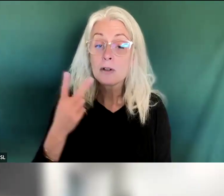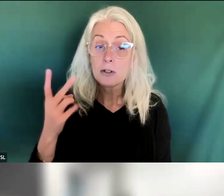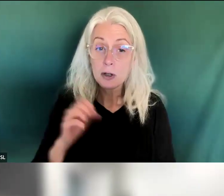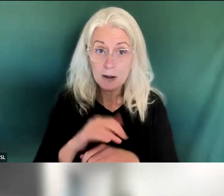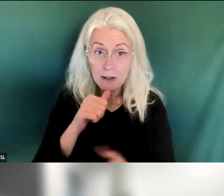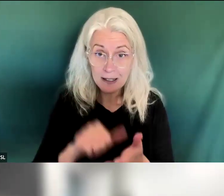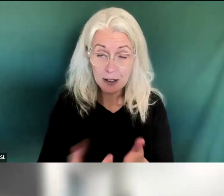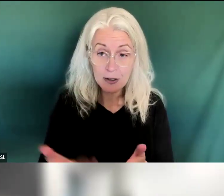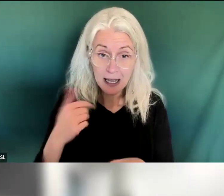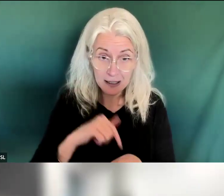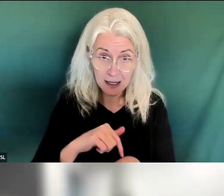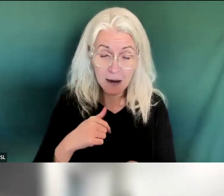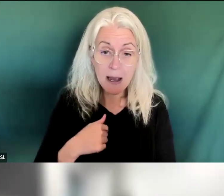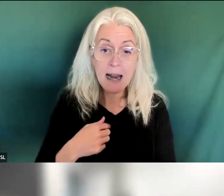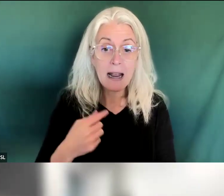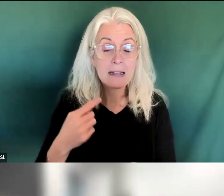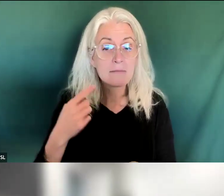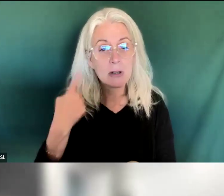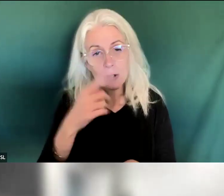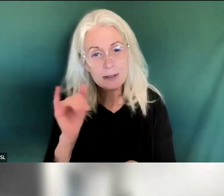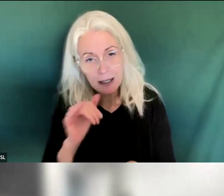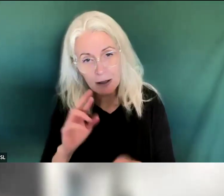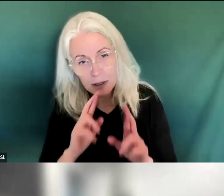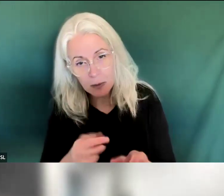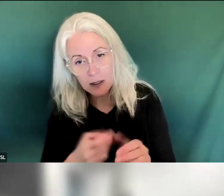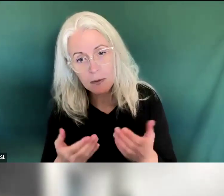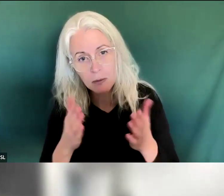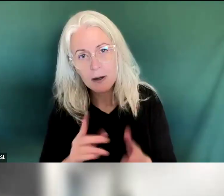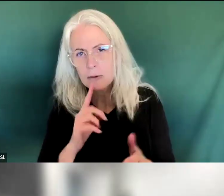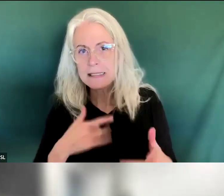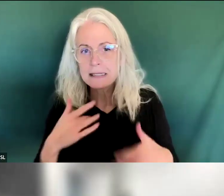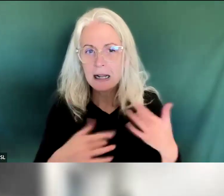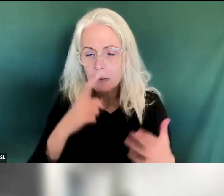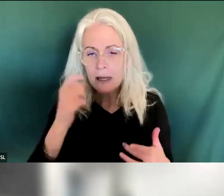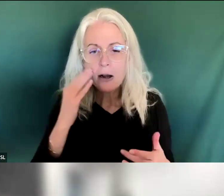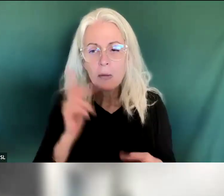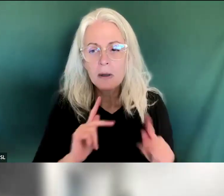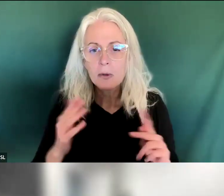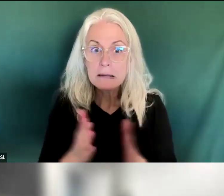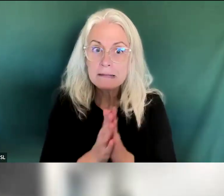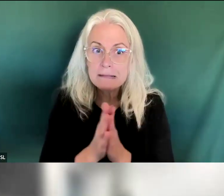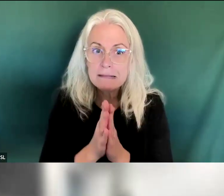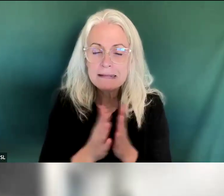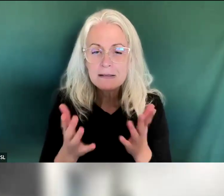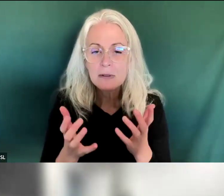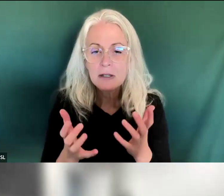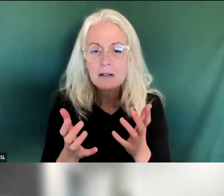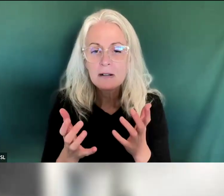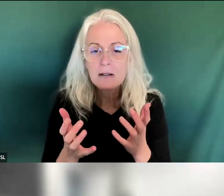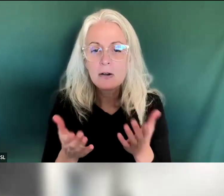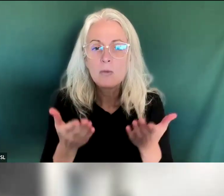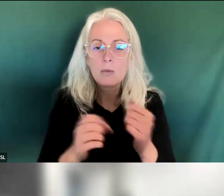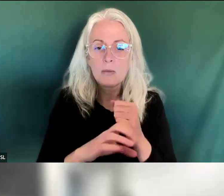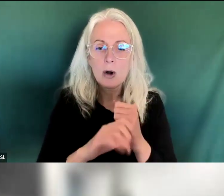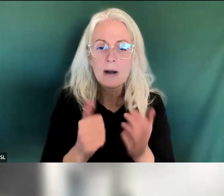see like the response from providers is really exciting, because I know folks here are eager to promote